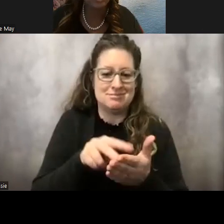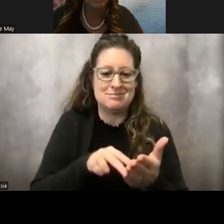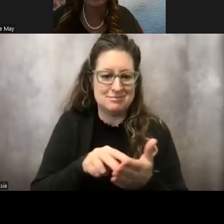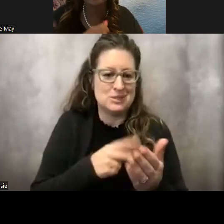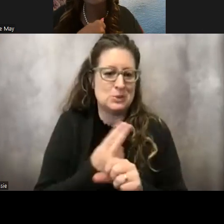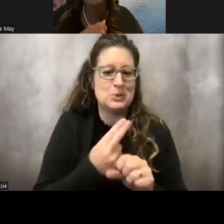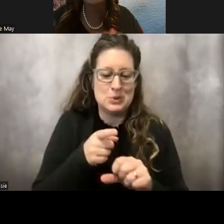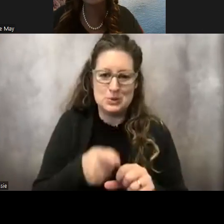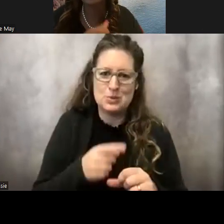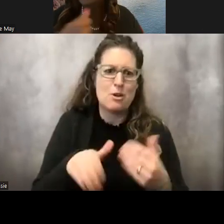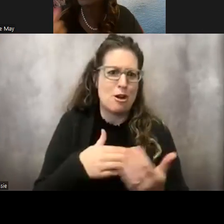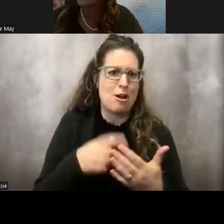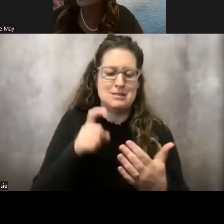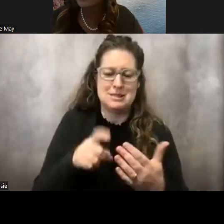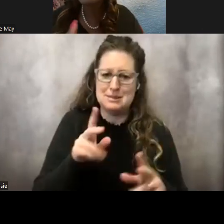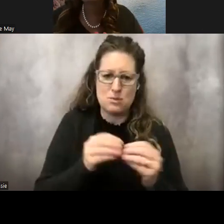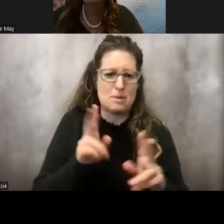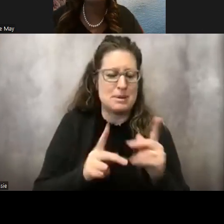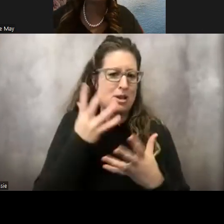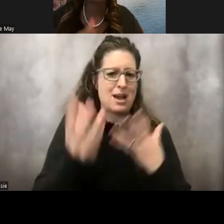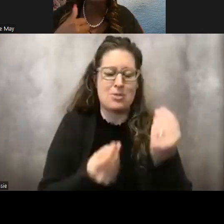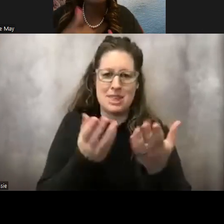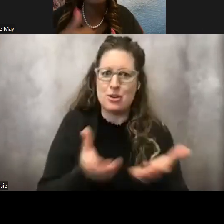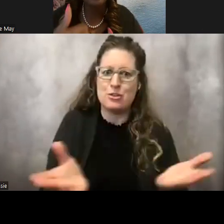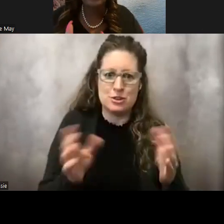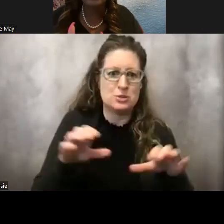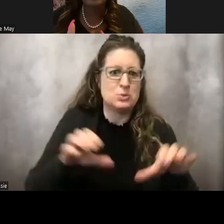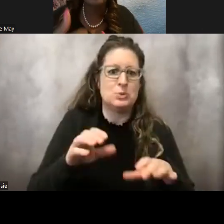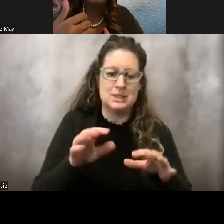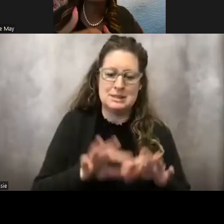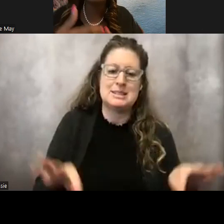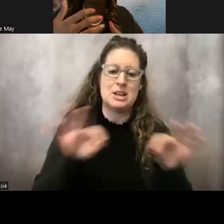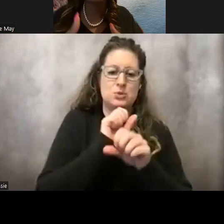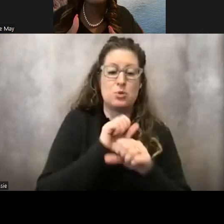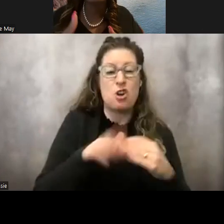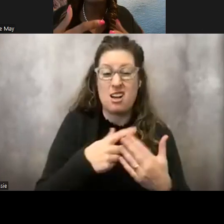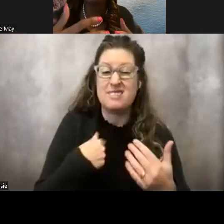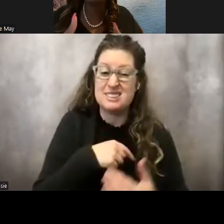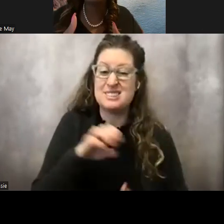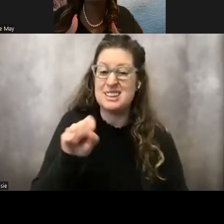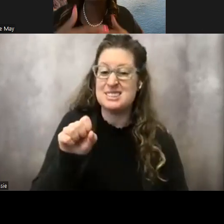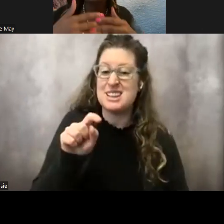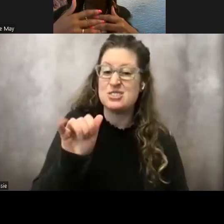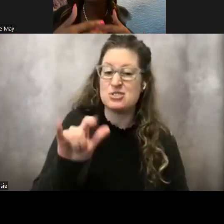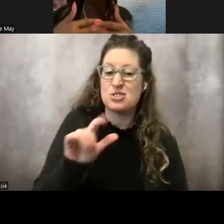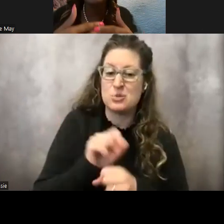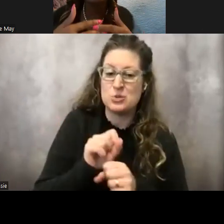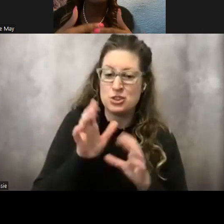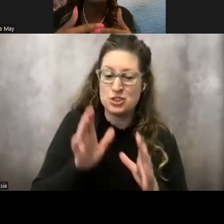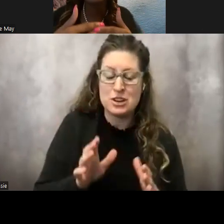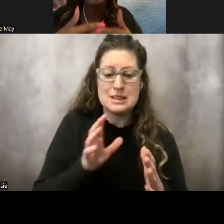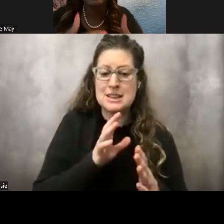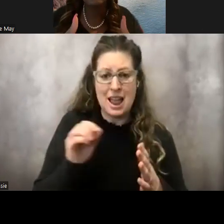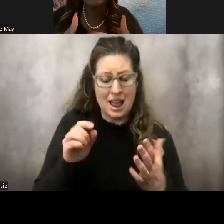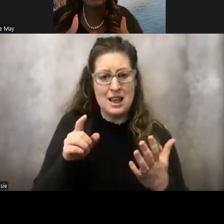all essential workers doing essential work. But just know this, that at the end of the day, there are people that don't